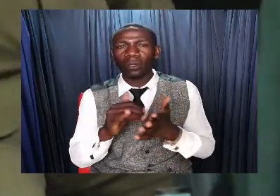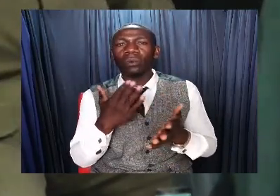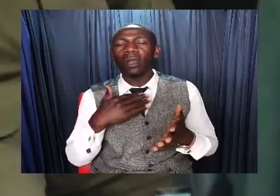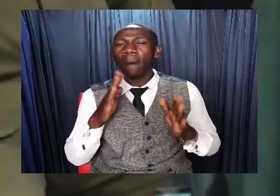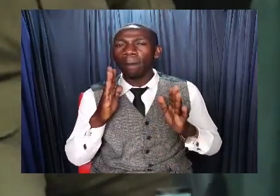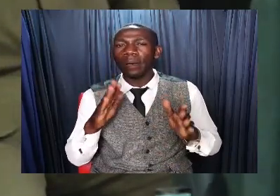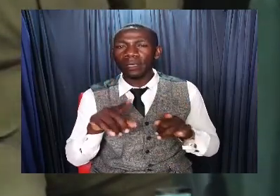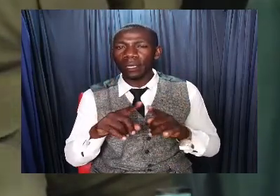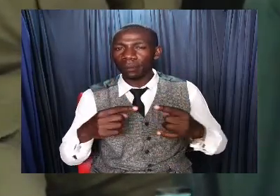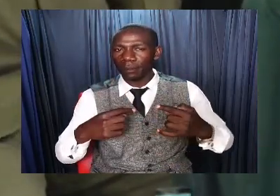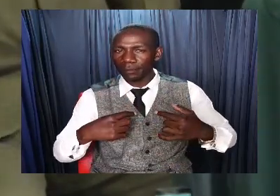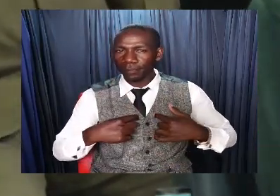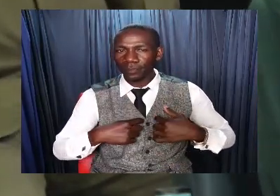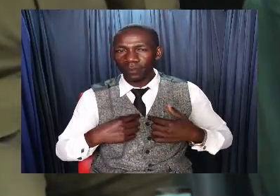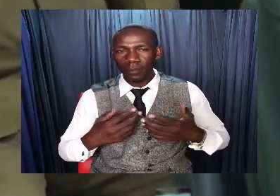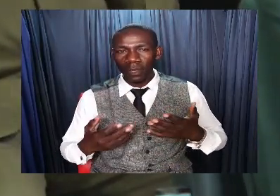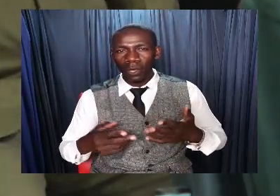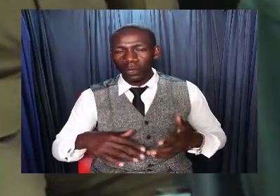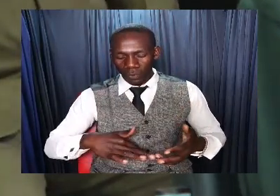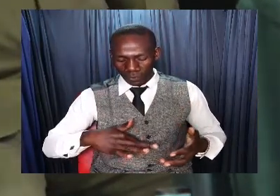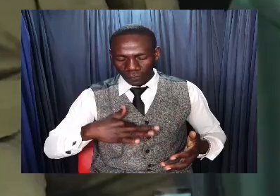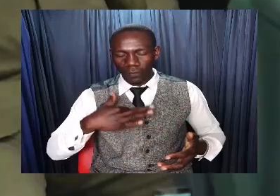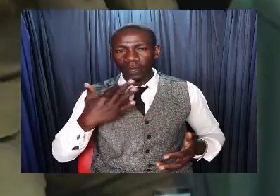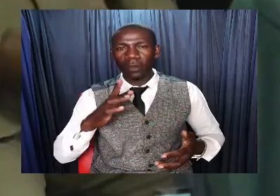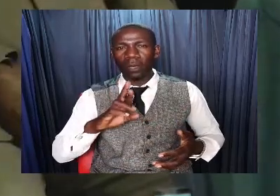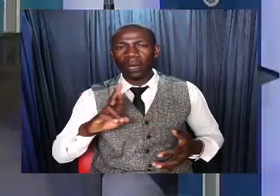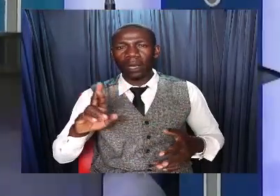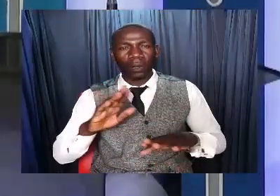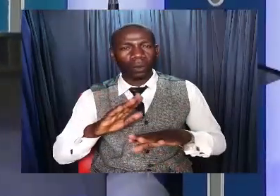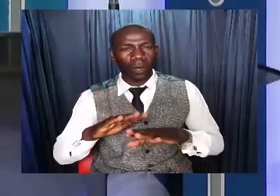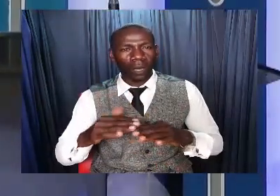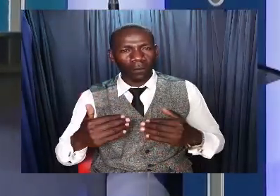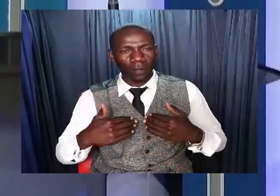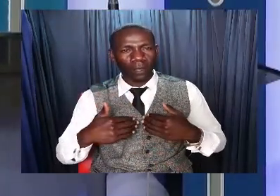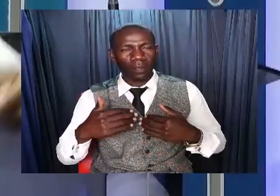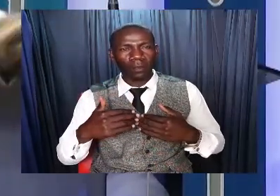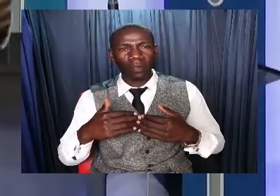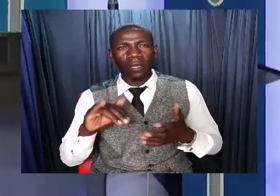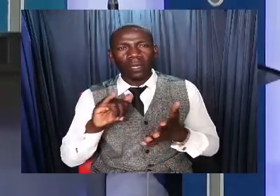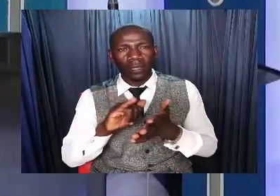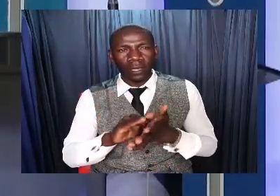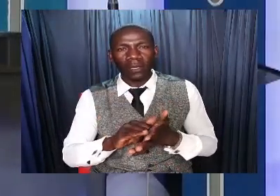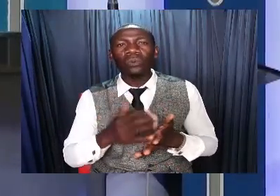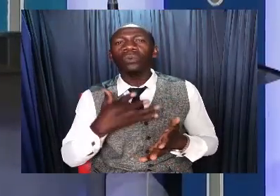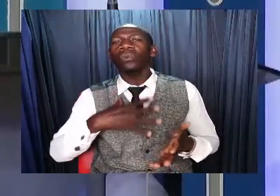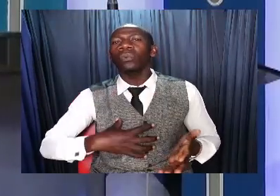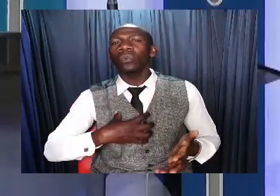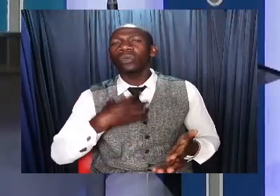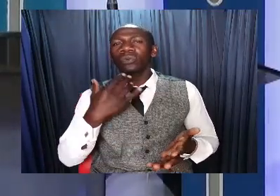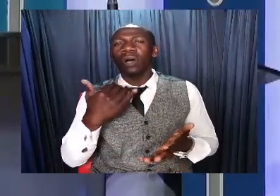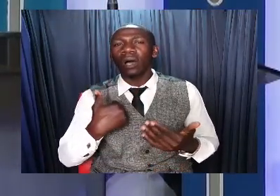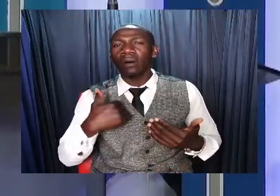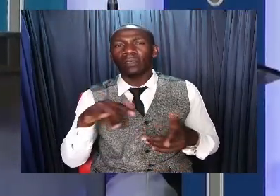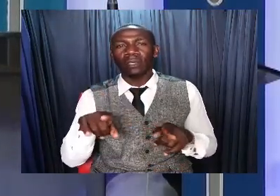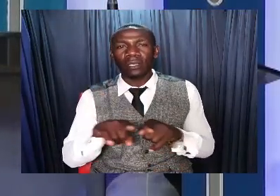Wasema mtu kama mimi. You say one like me. Wajiona kwa kuwa na upungufu wa huna Mungu. You feel having the deficiency you don't have God with. Huyo ambaye wamtakia awe nao. One you